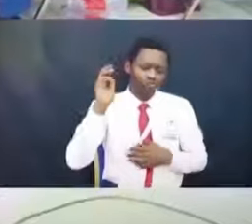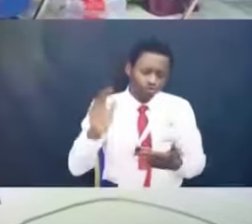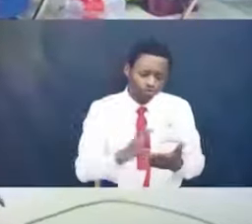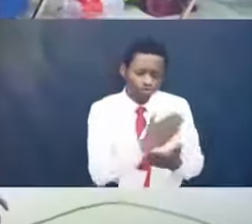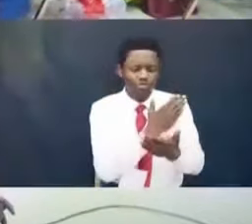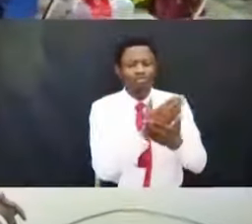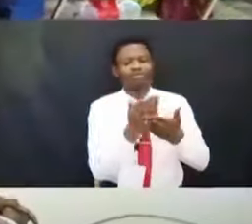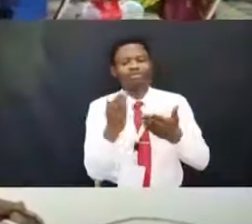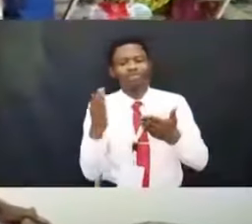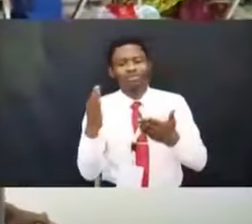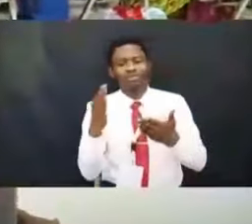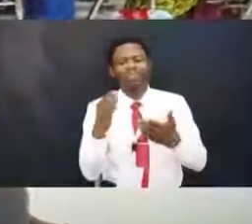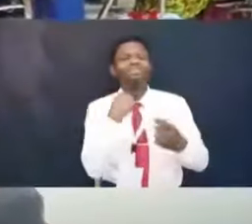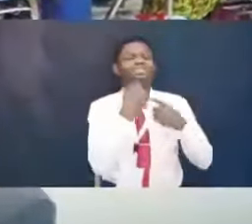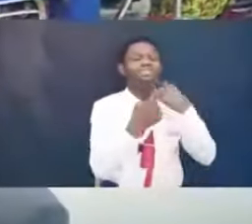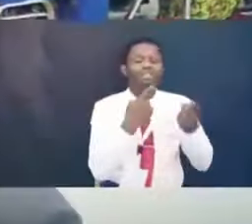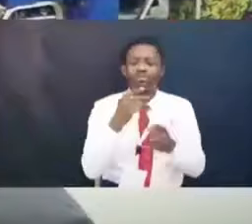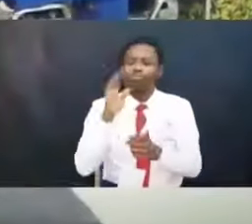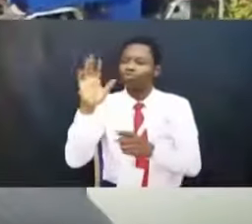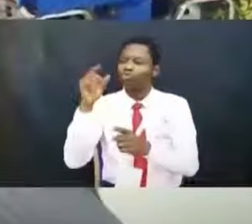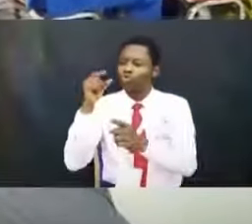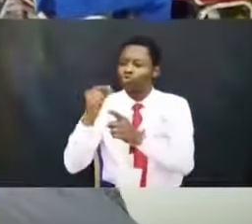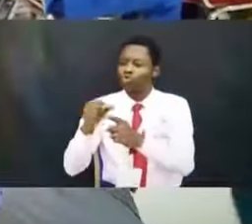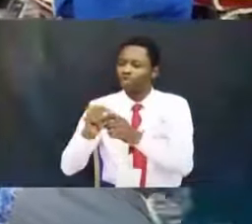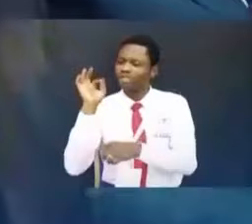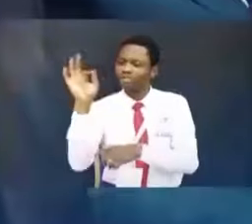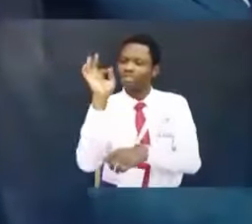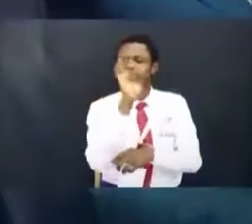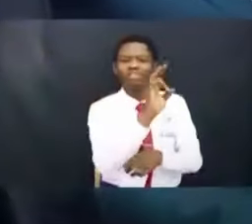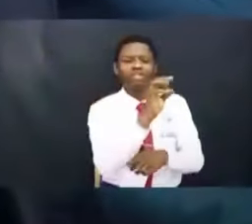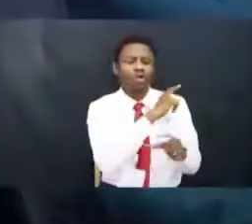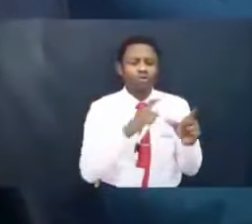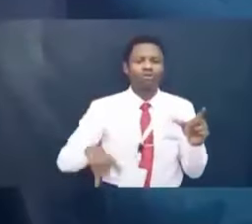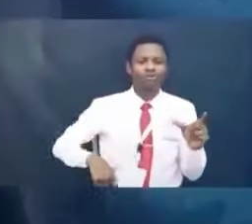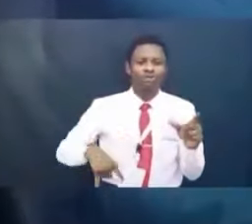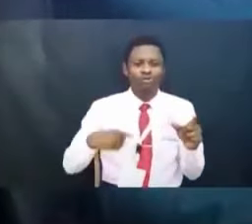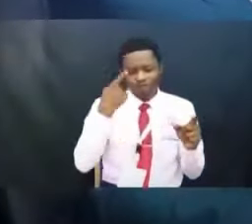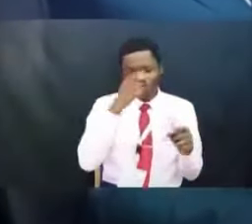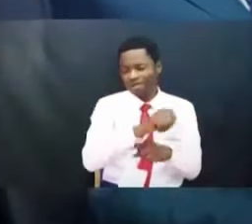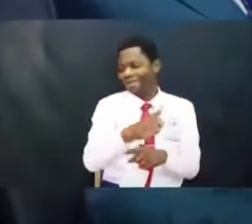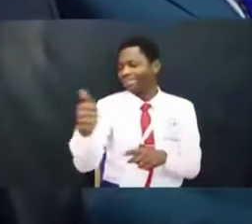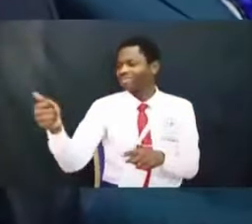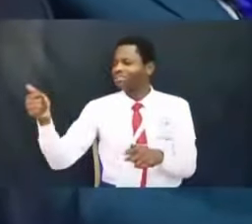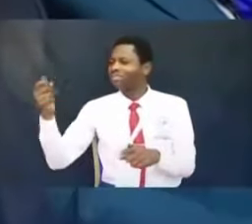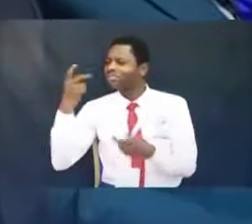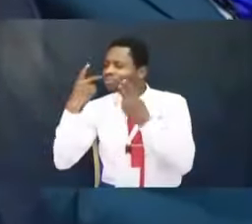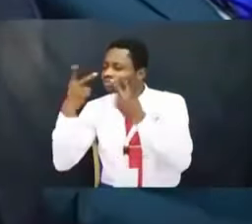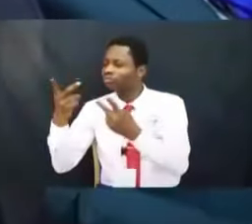metujo makawa seme rande ama ebi no